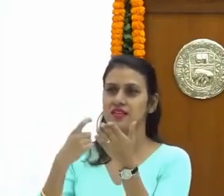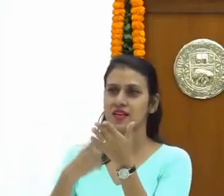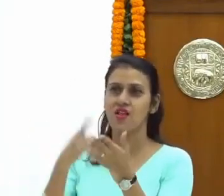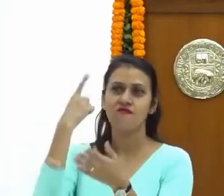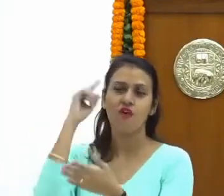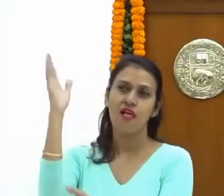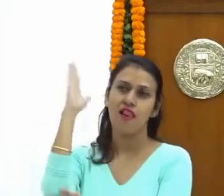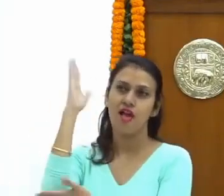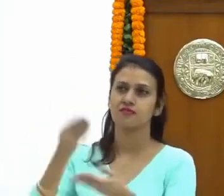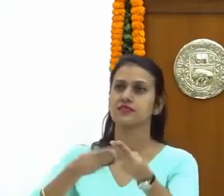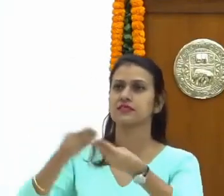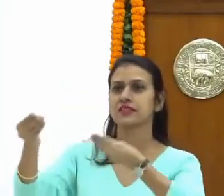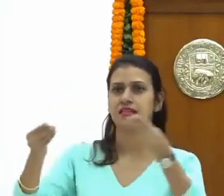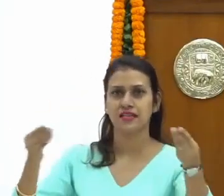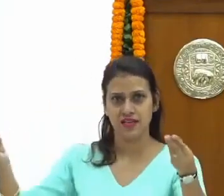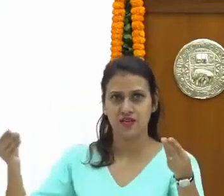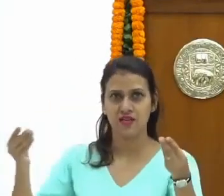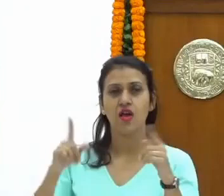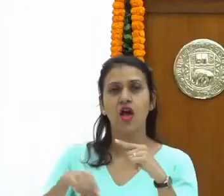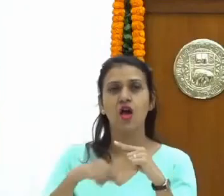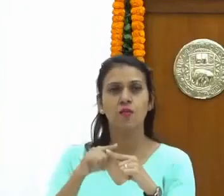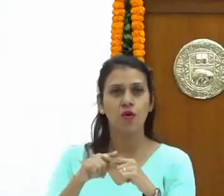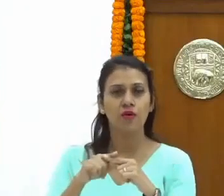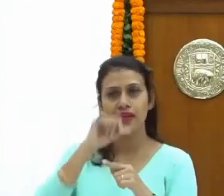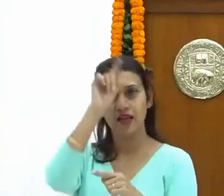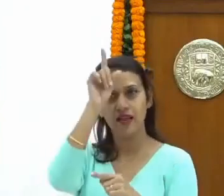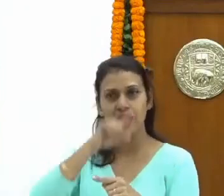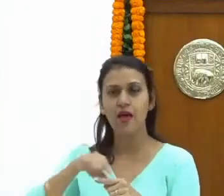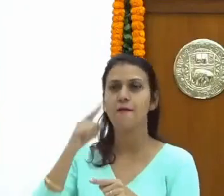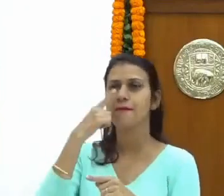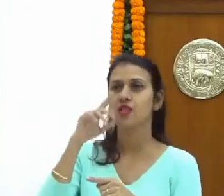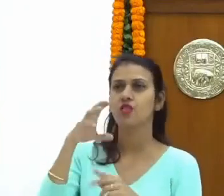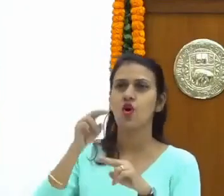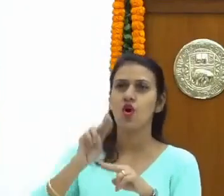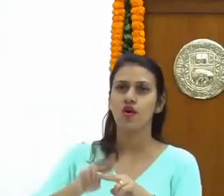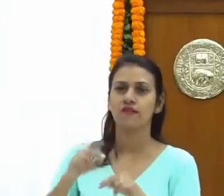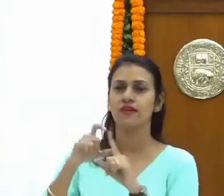on India, the Mother of Democracy.